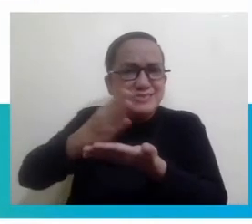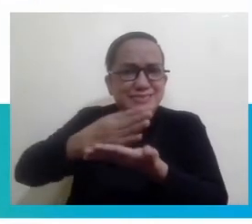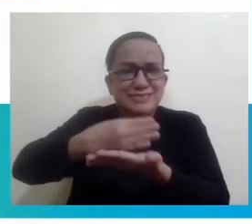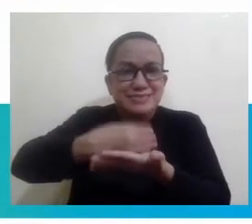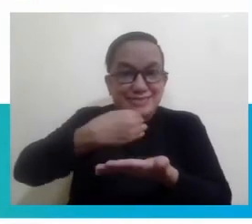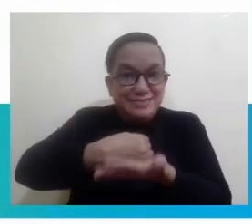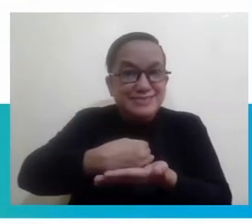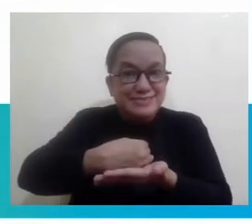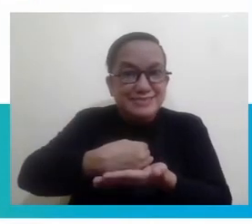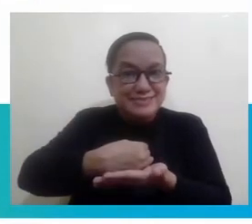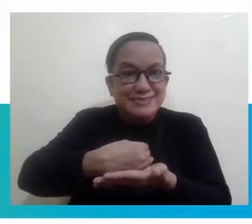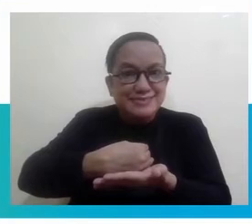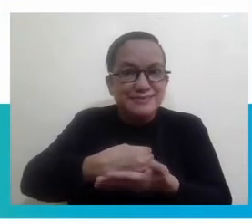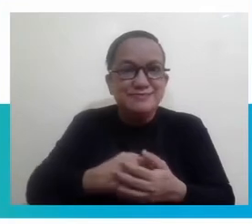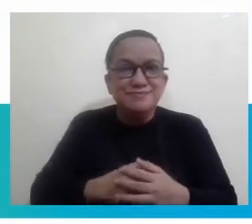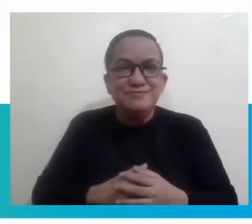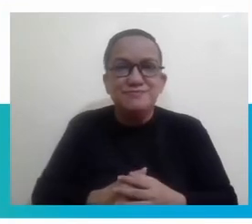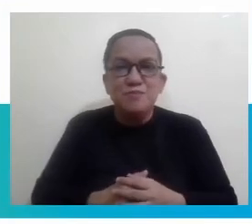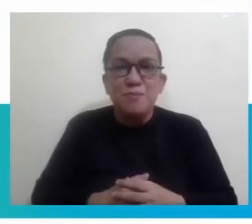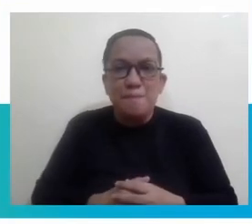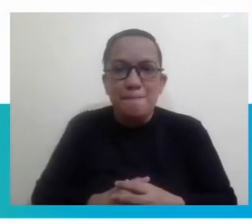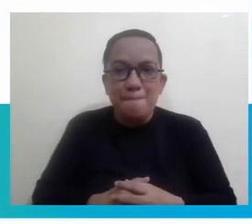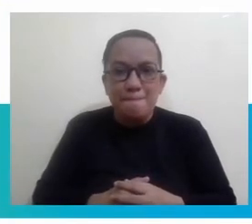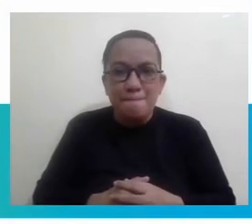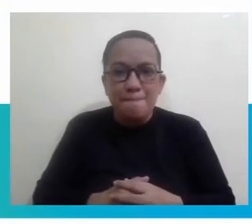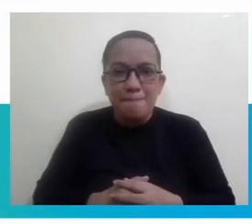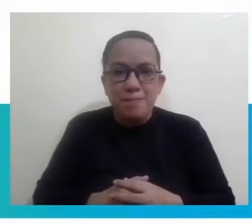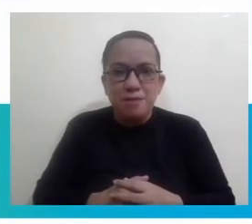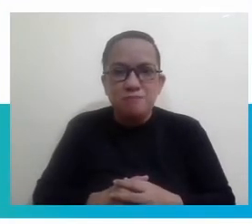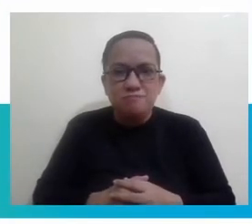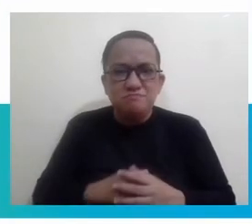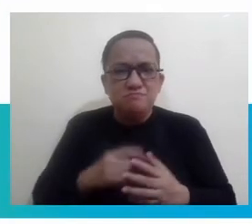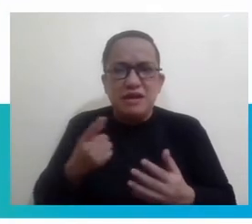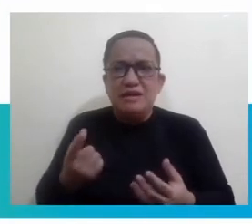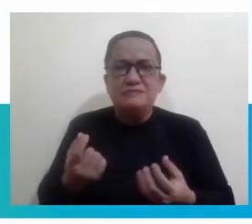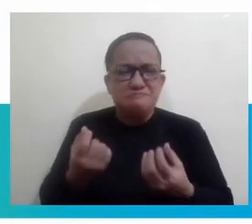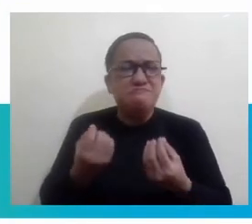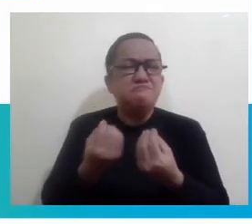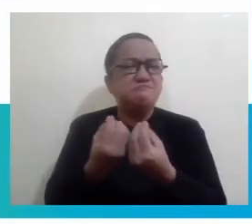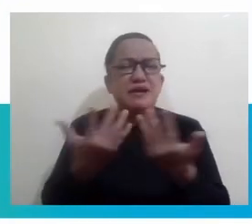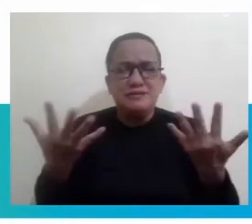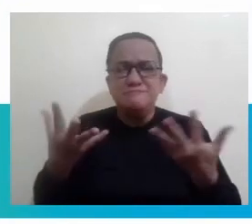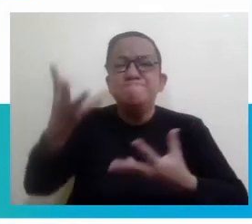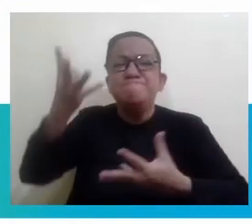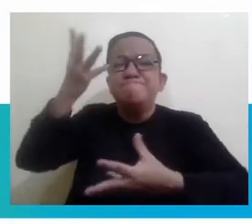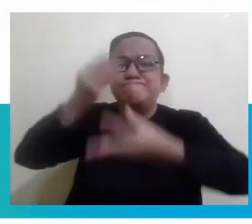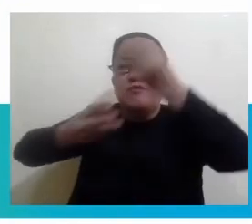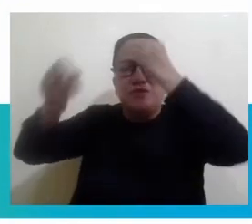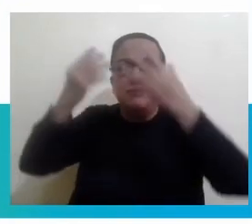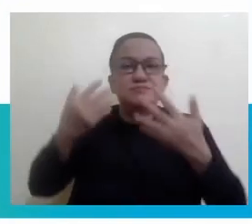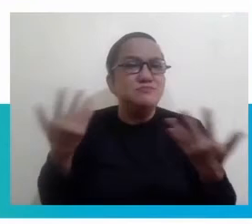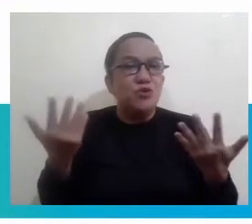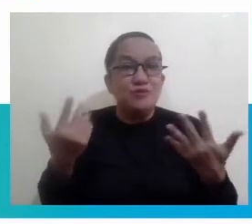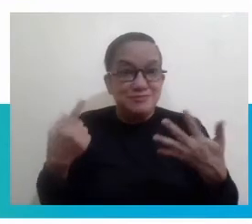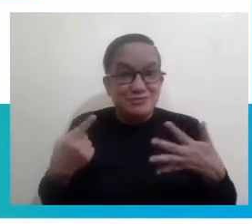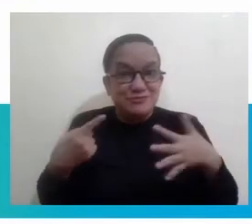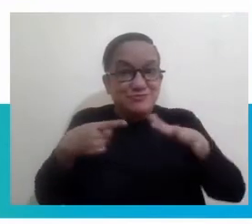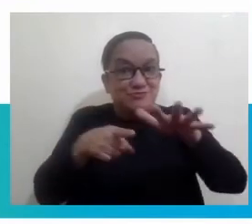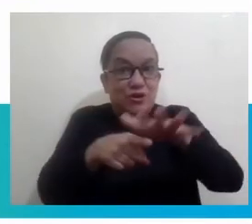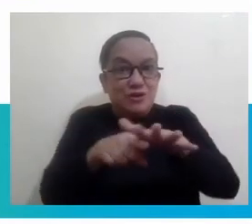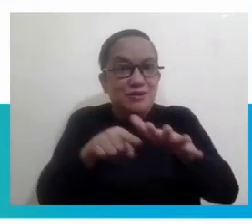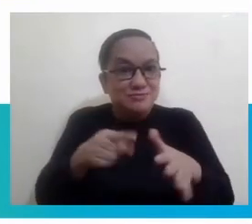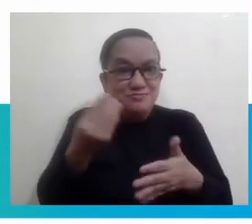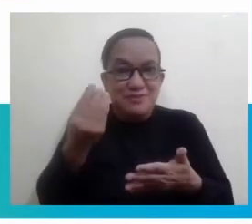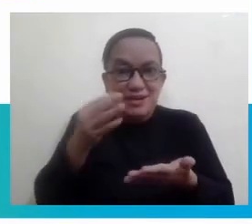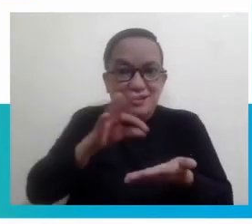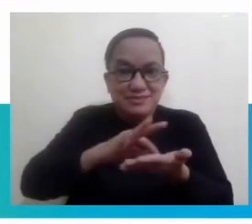a lot from the Women's Saving Clubs when we do the financial inclusion component part of the community-based fisheries management